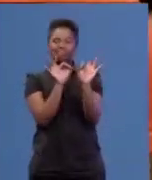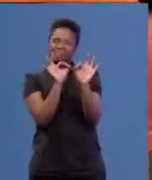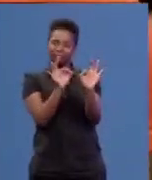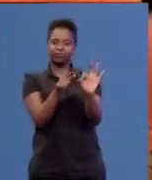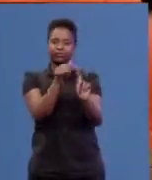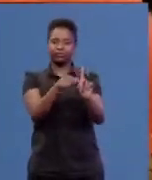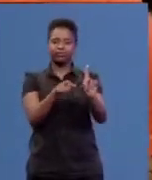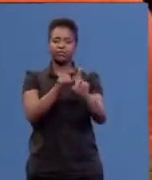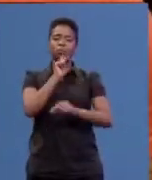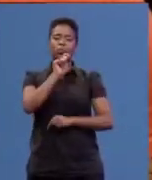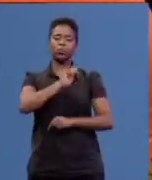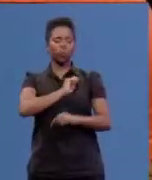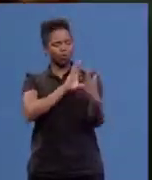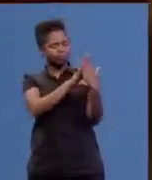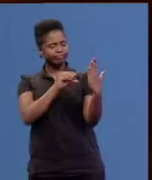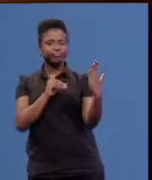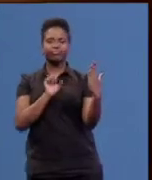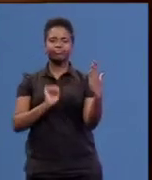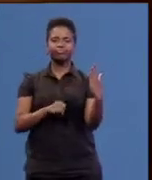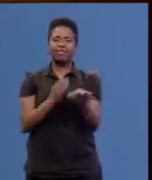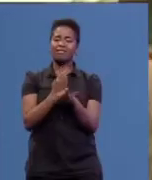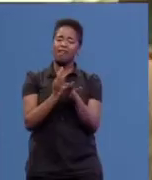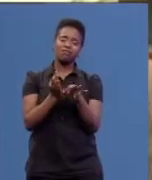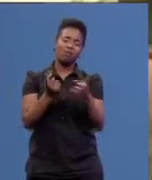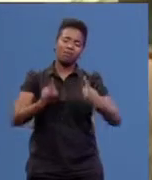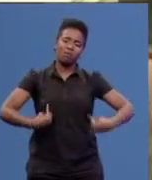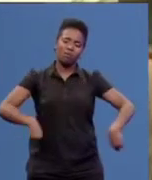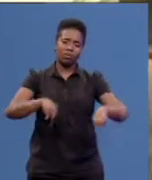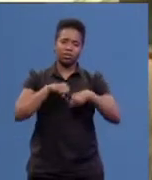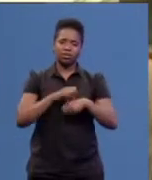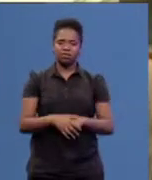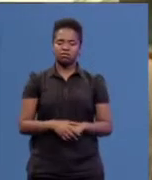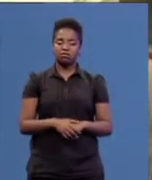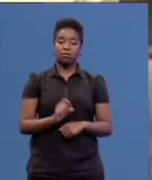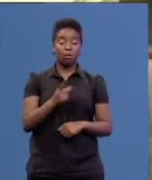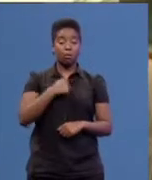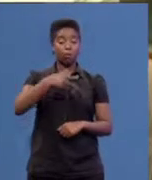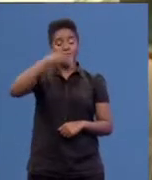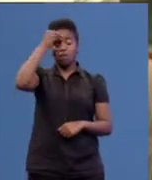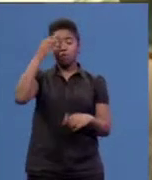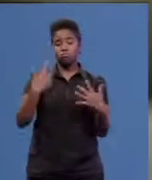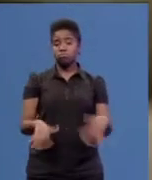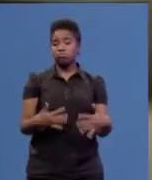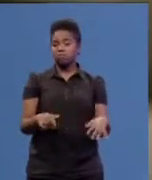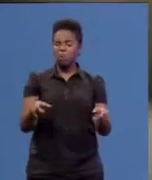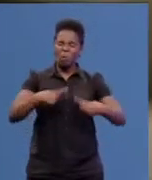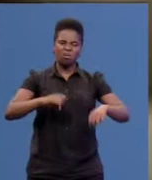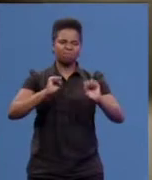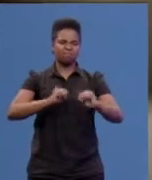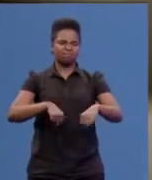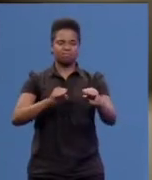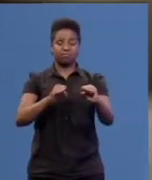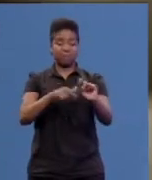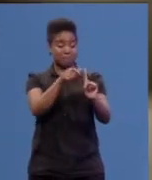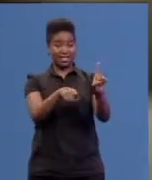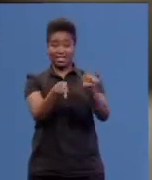true inspiration, you know, a father to us all. I think sonke sifunde a lot, and I'm sure we can all agree ukuthi akekho